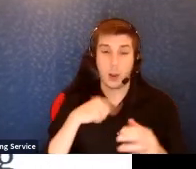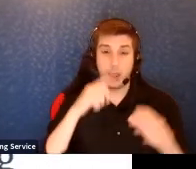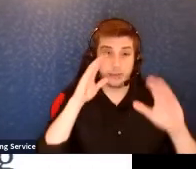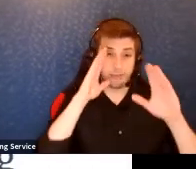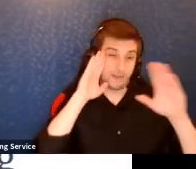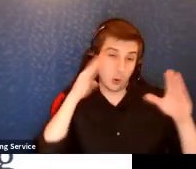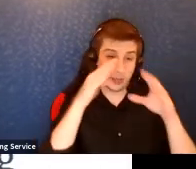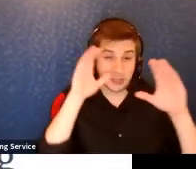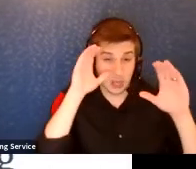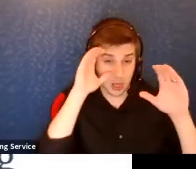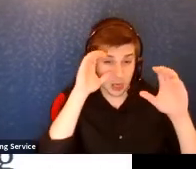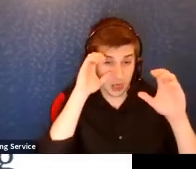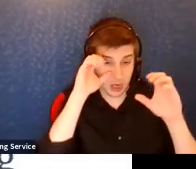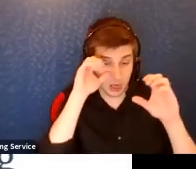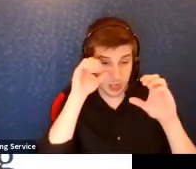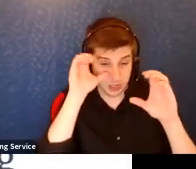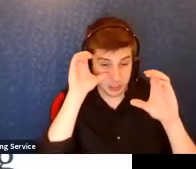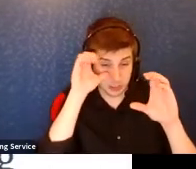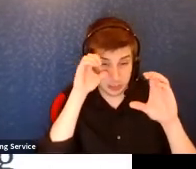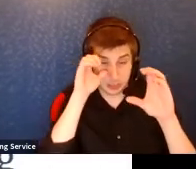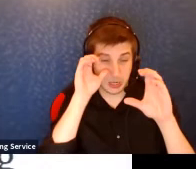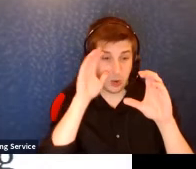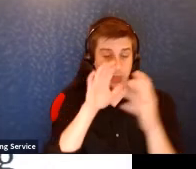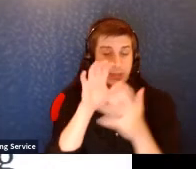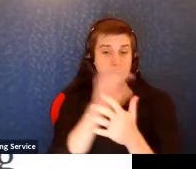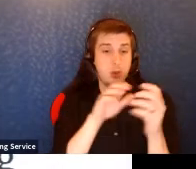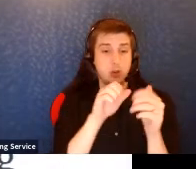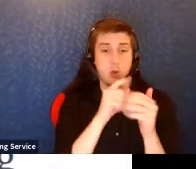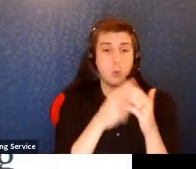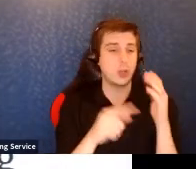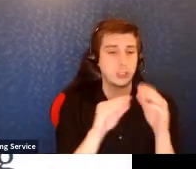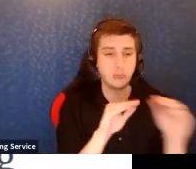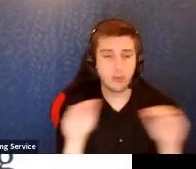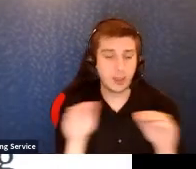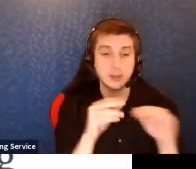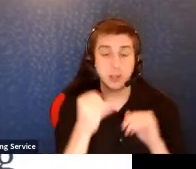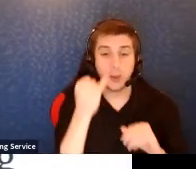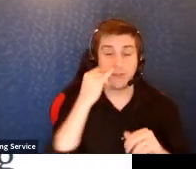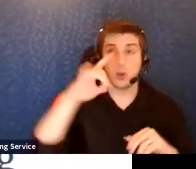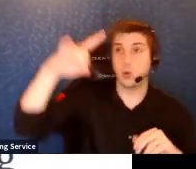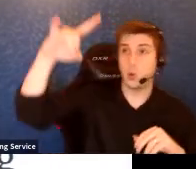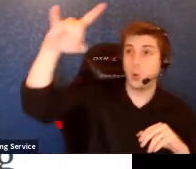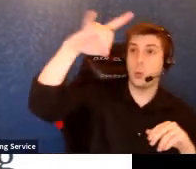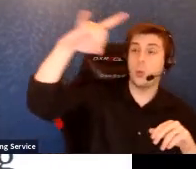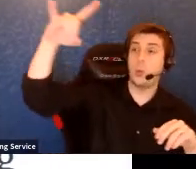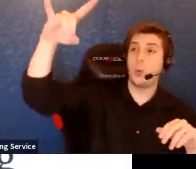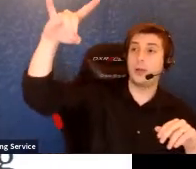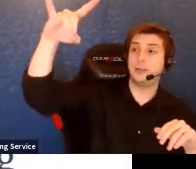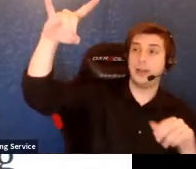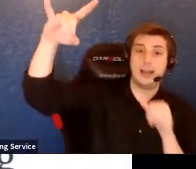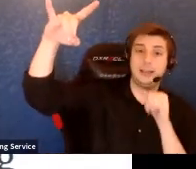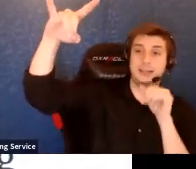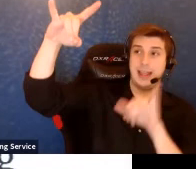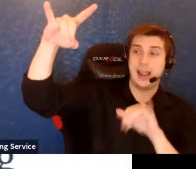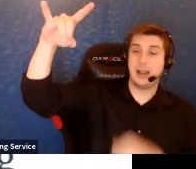to have some confusion on who is moving. So if we look at a single drone in the sky and maybe that drone is stationary, but we've got some